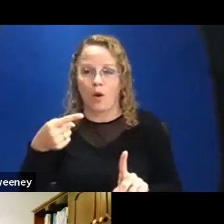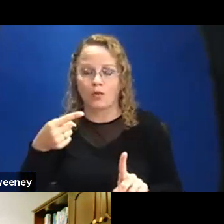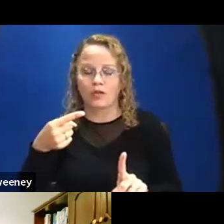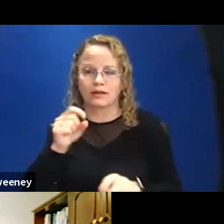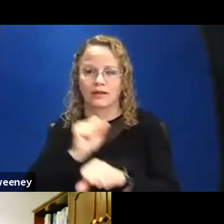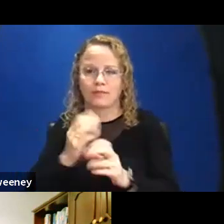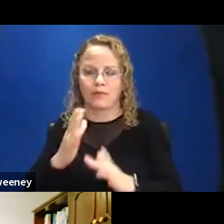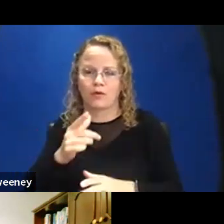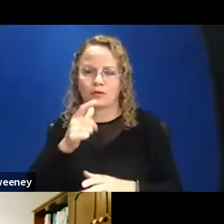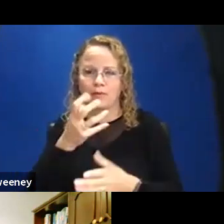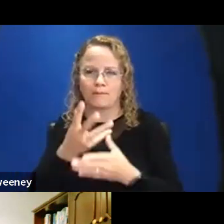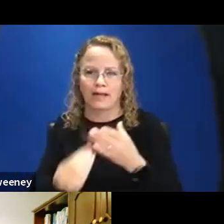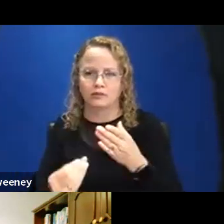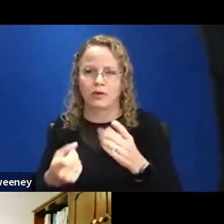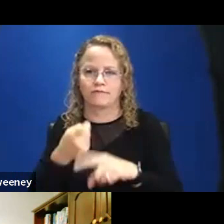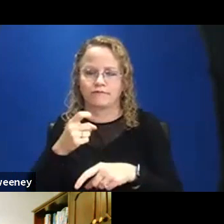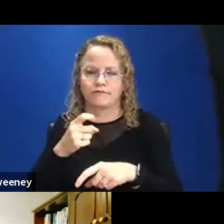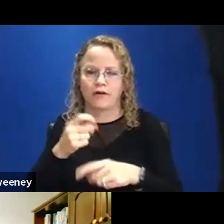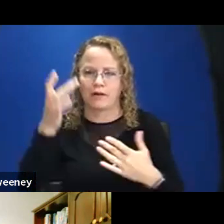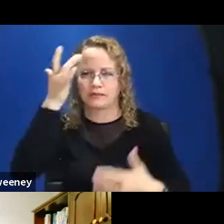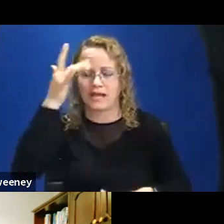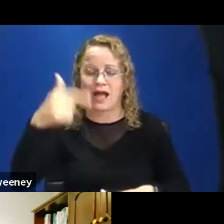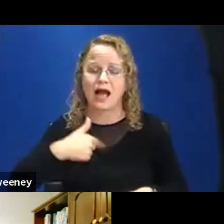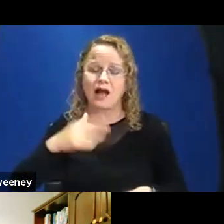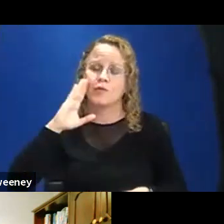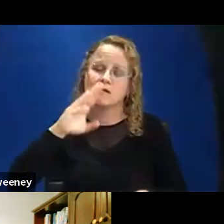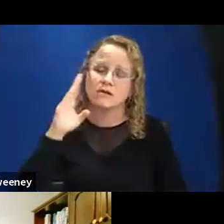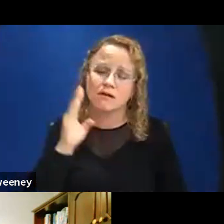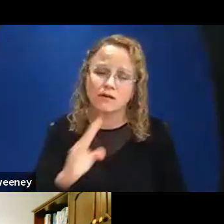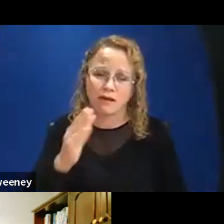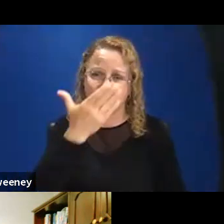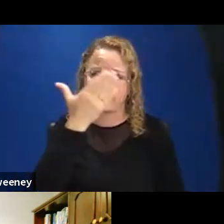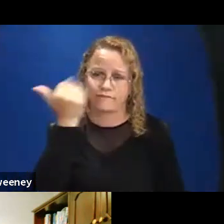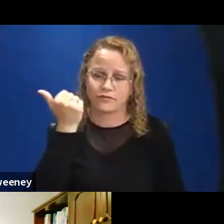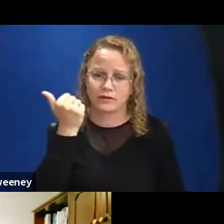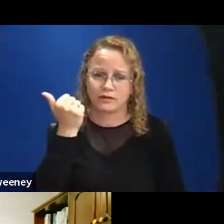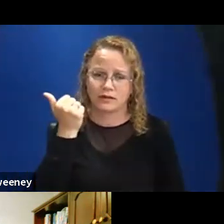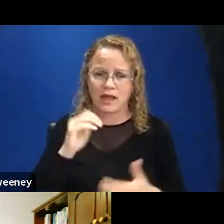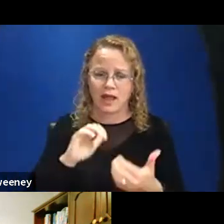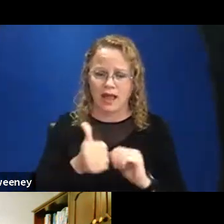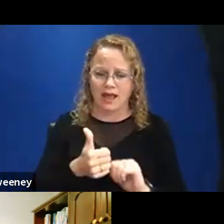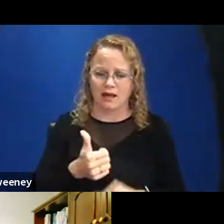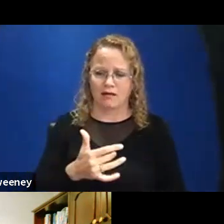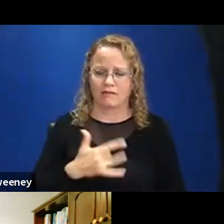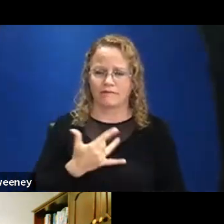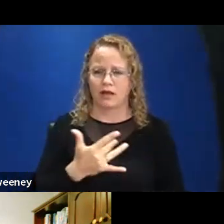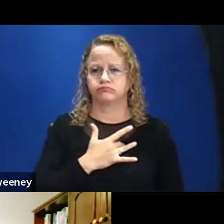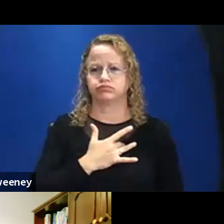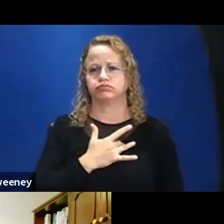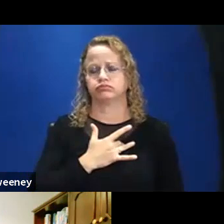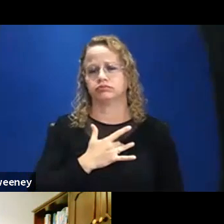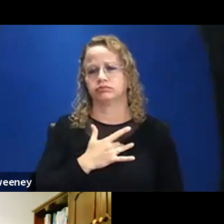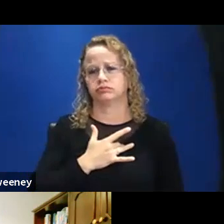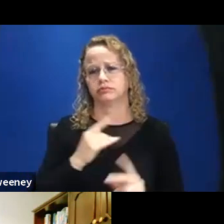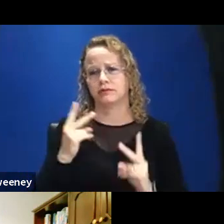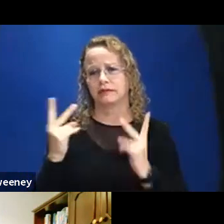disease. And I'll never forget how that felt to visit that